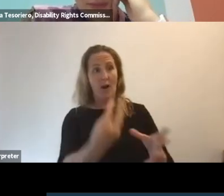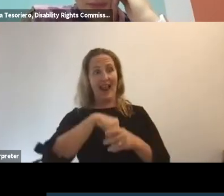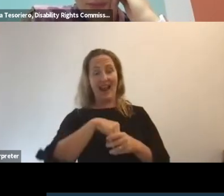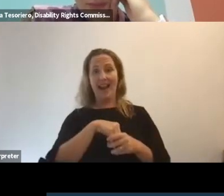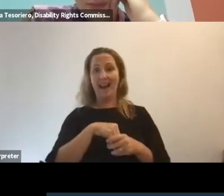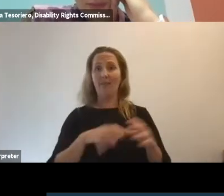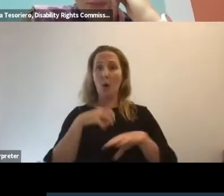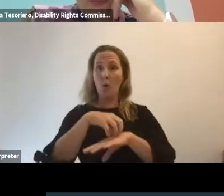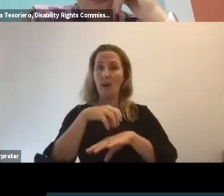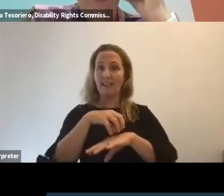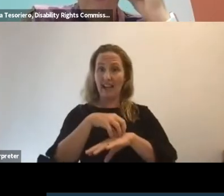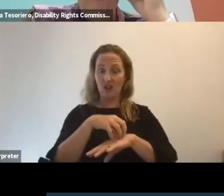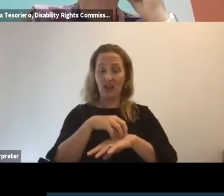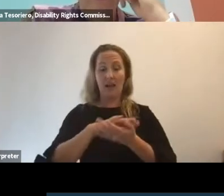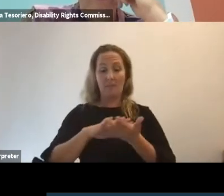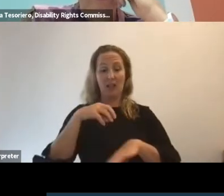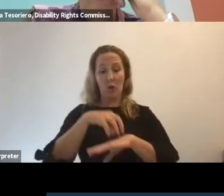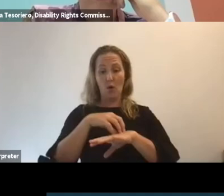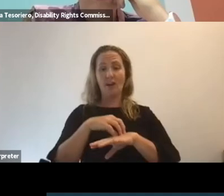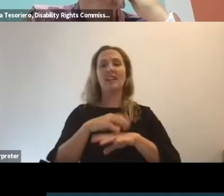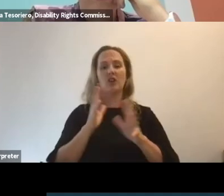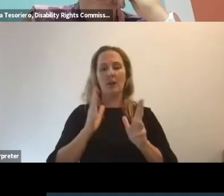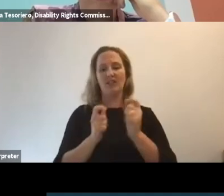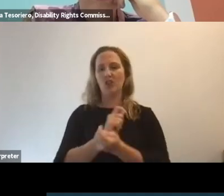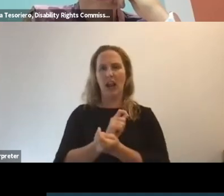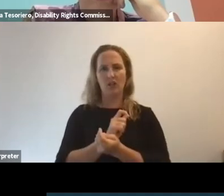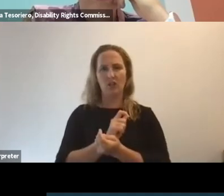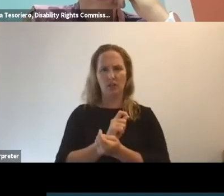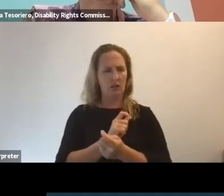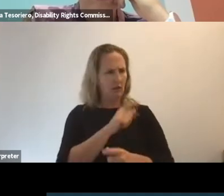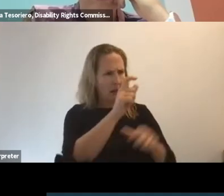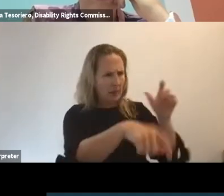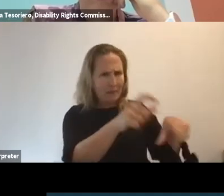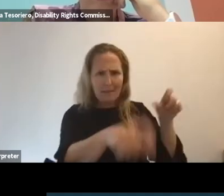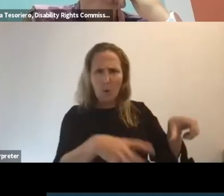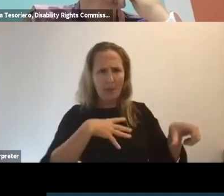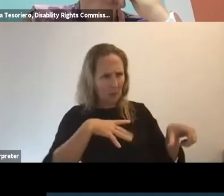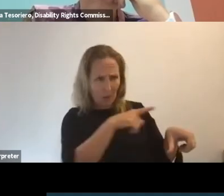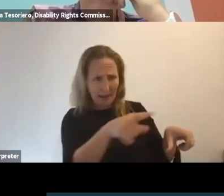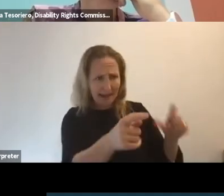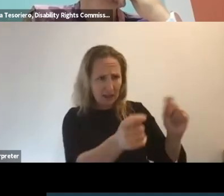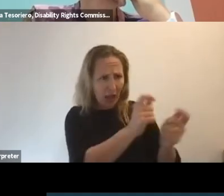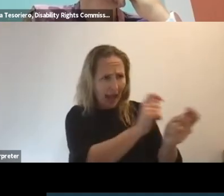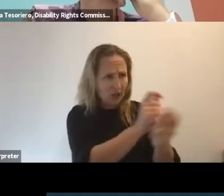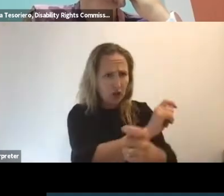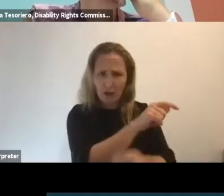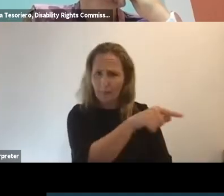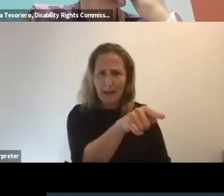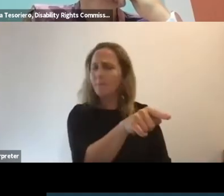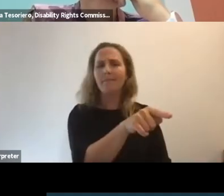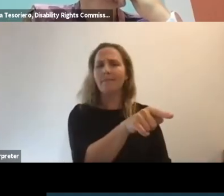the organisation that has to change, not the women or, you know, not the person. So I